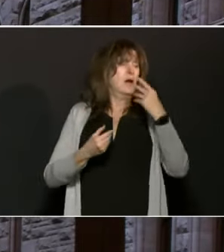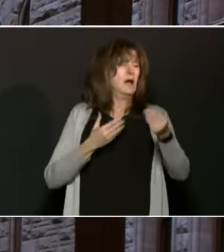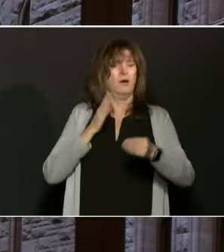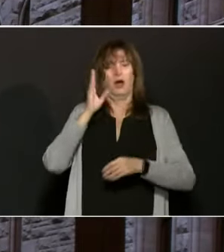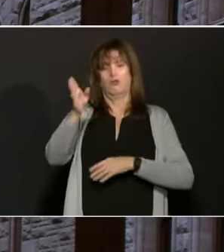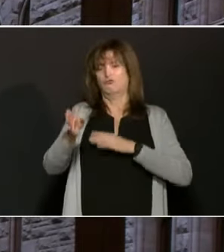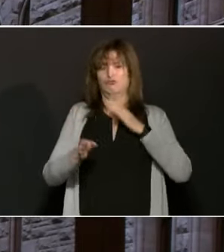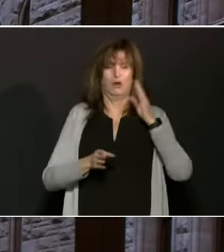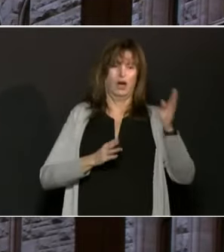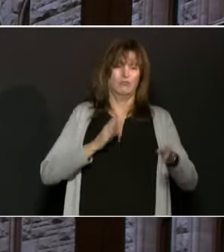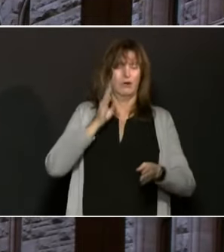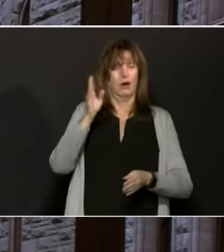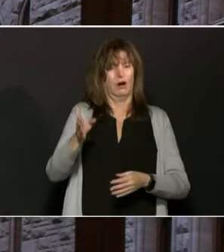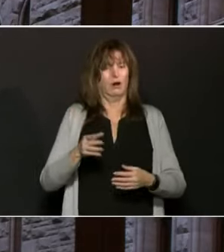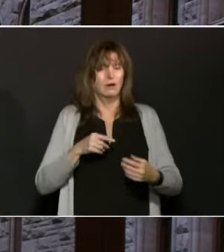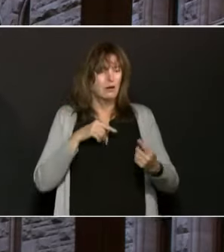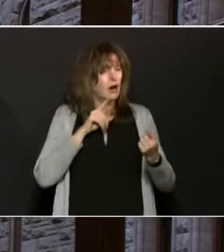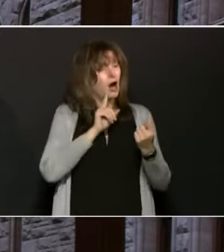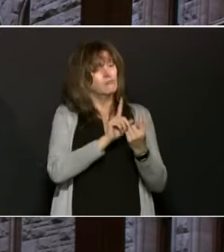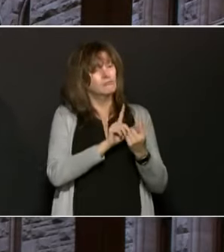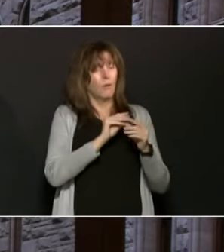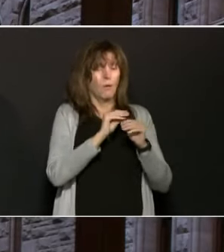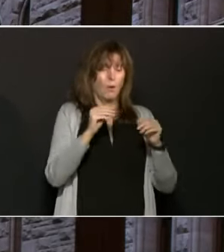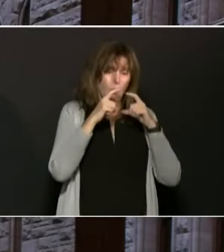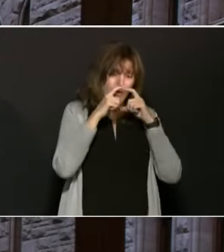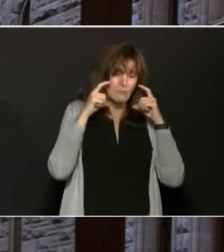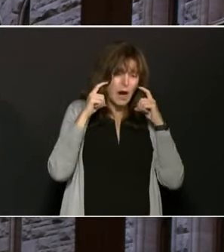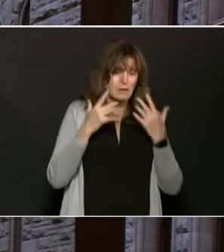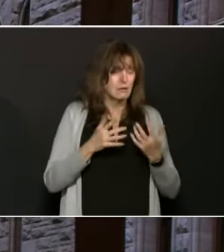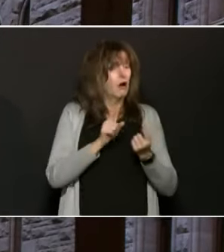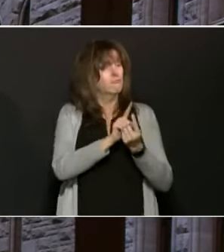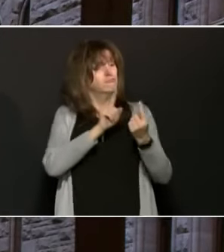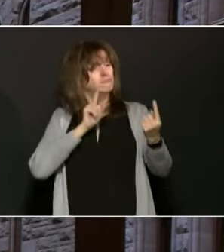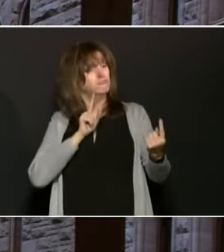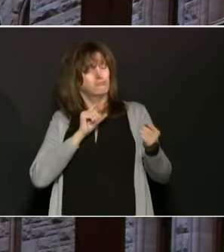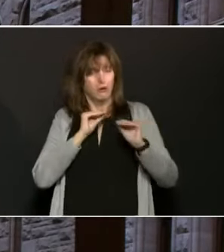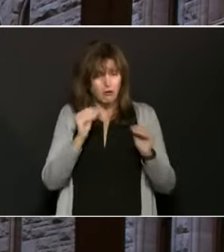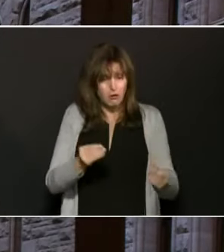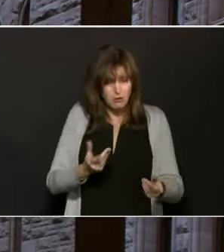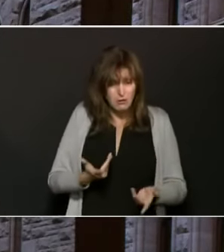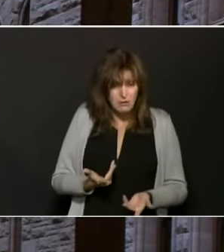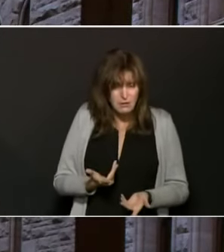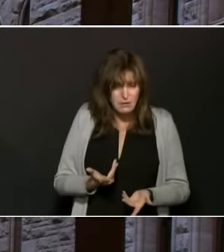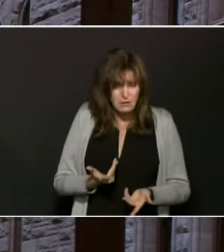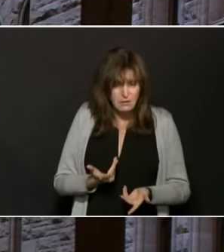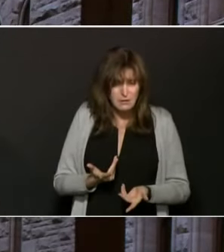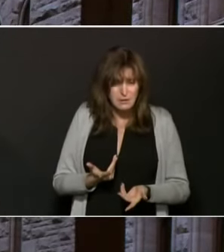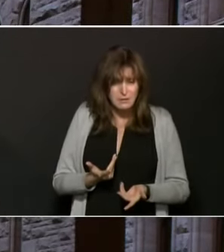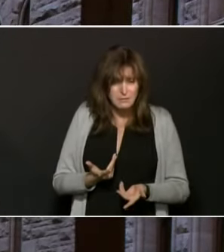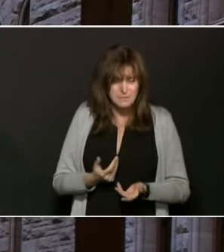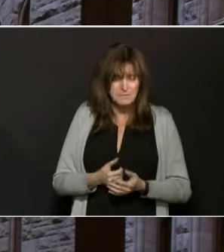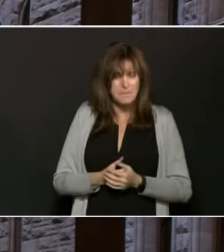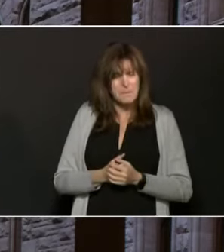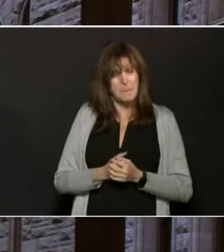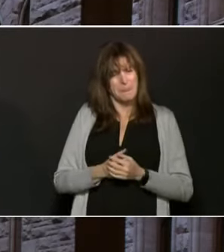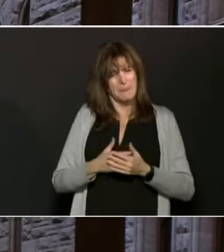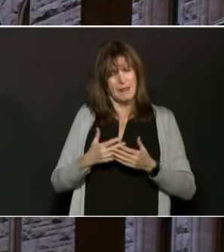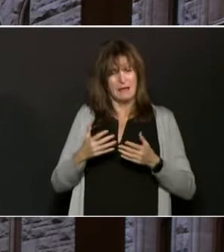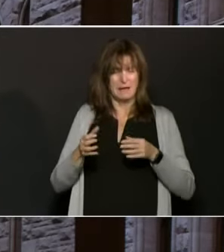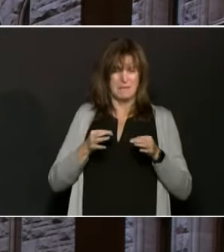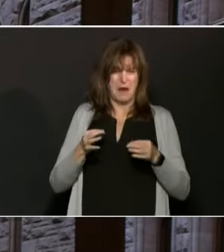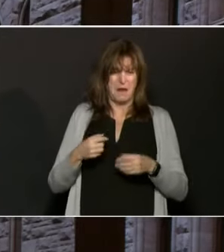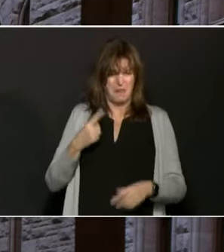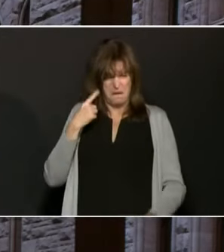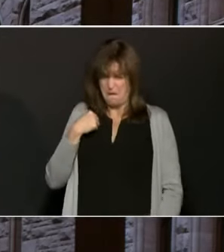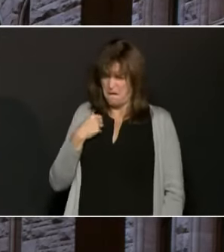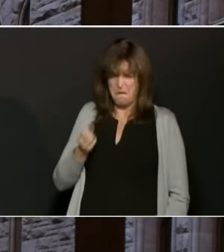proper masking and distancing in a number of multiple settings, almost like validating why I thought it was okay. And yet we're saying